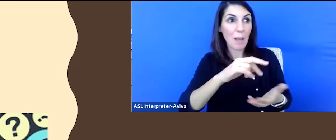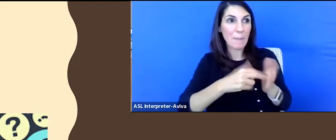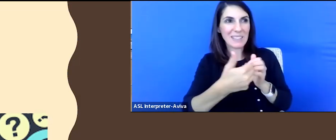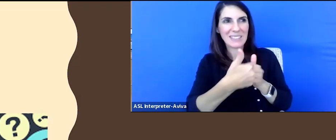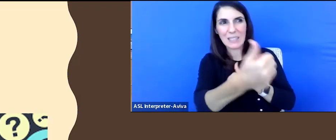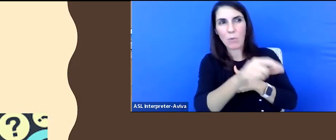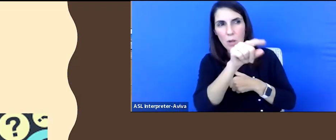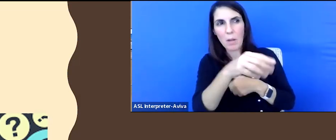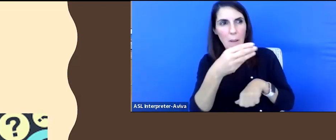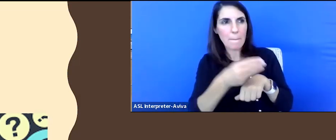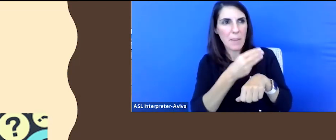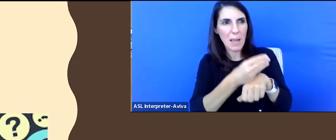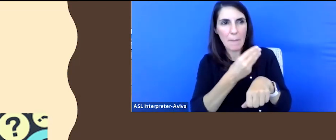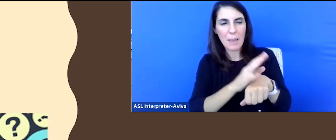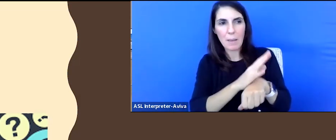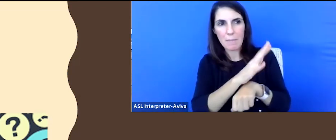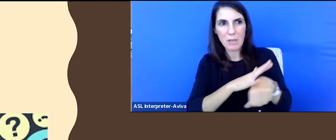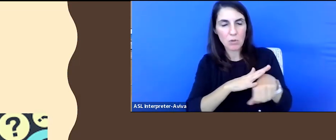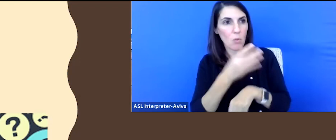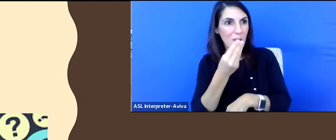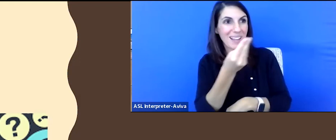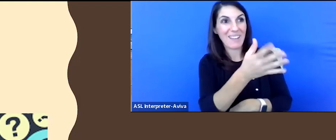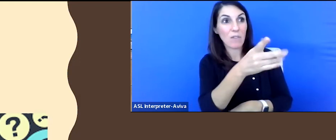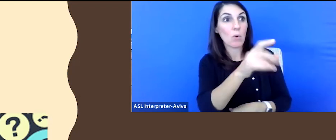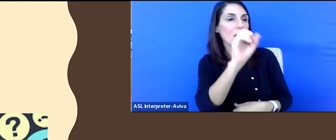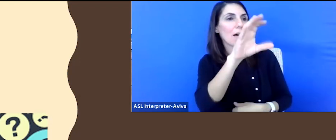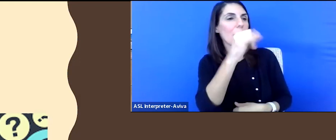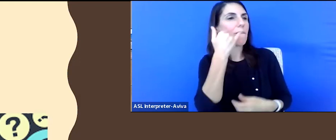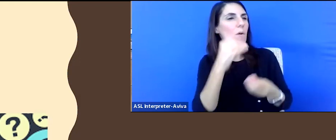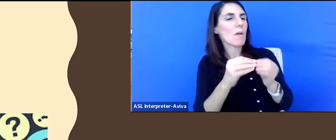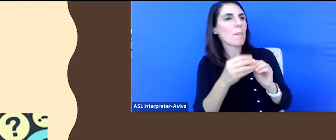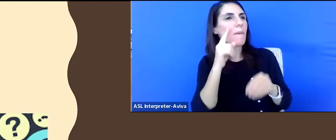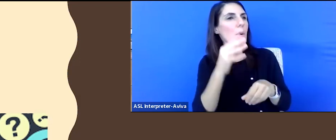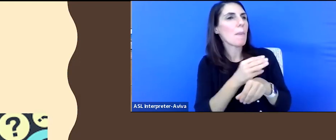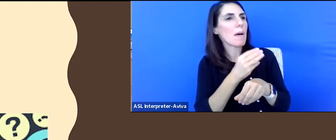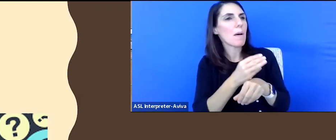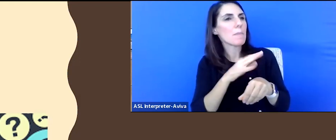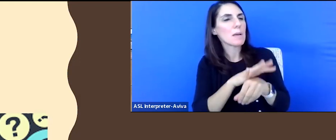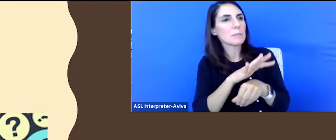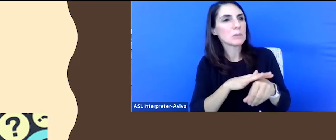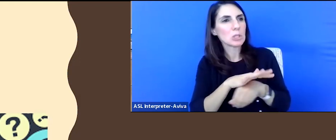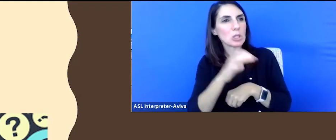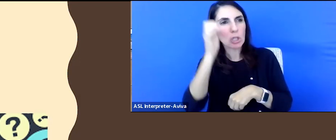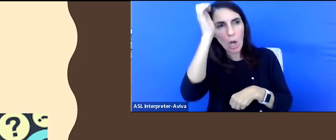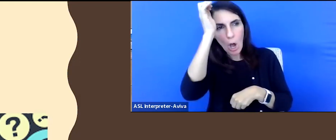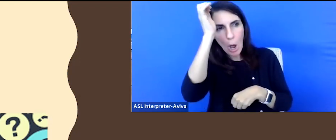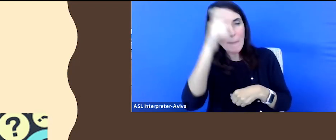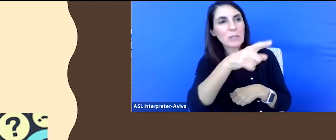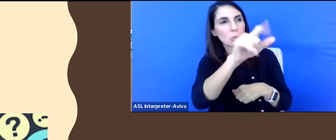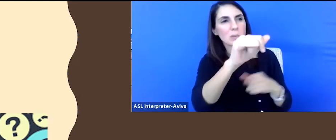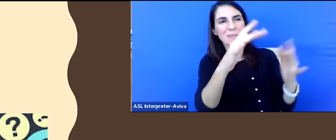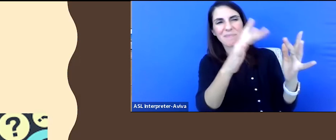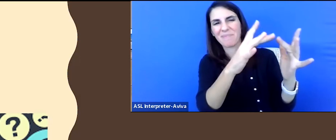we'll give you the phone number to Miami Beach Solid Waste so that you can continue the inquiry with them.